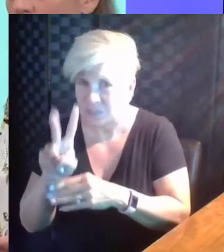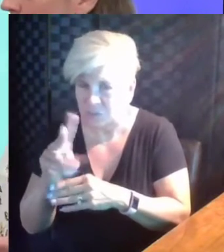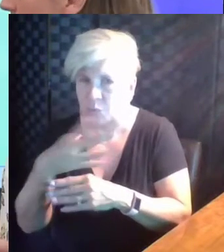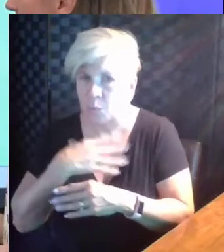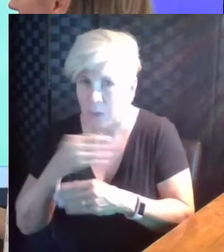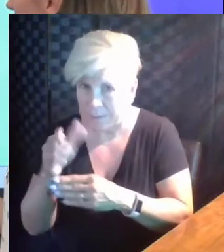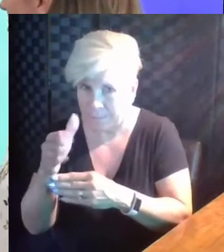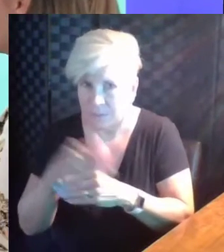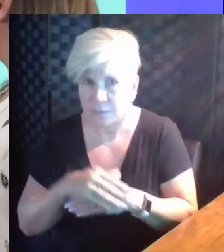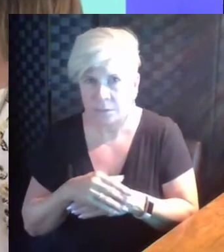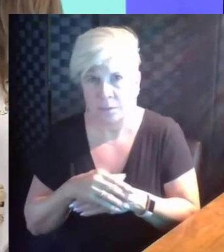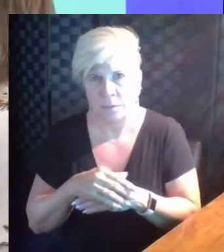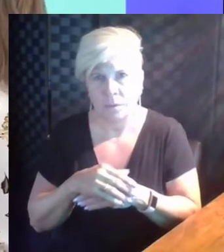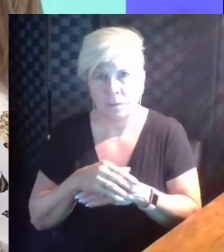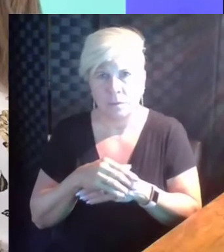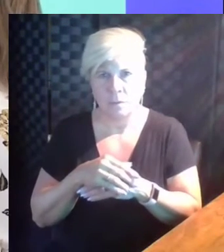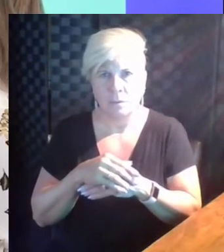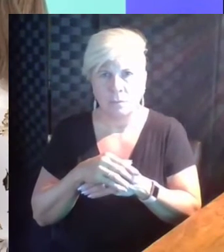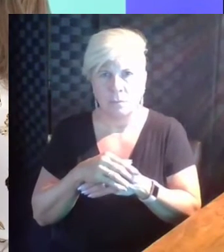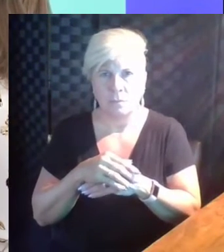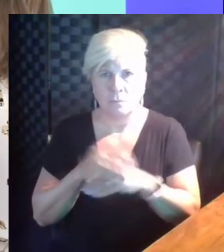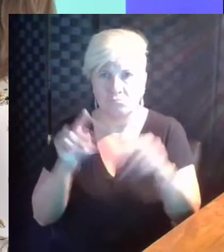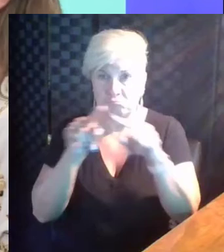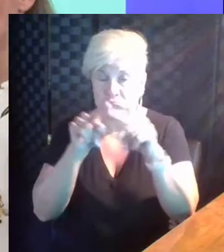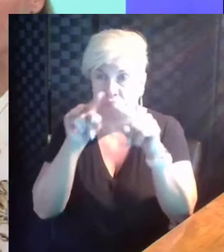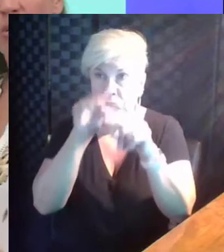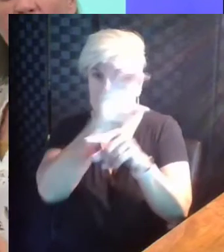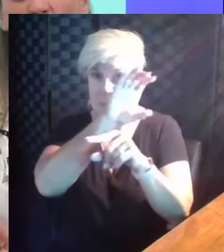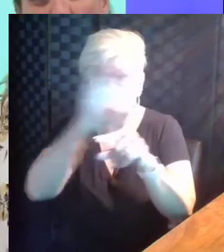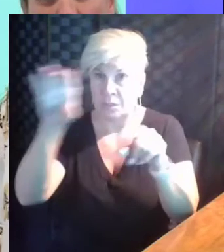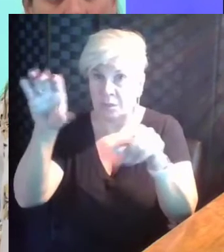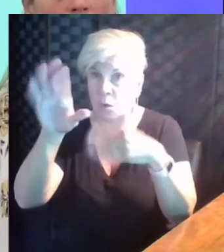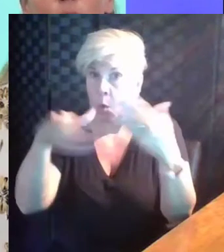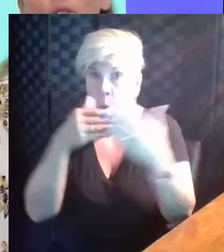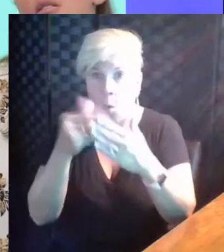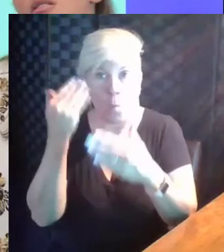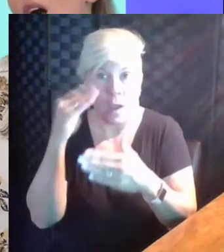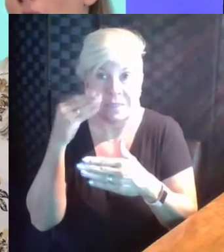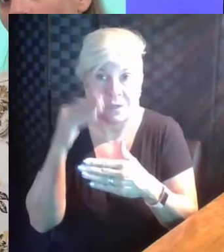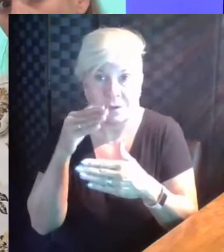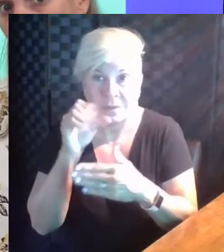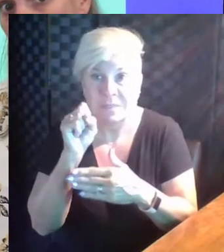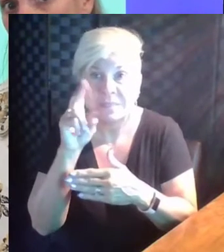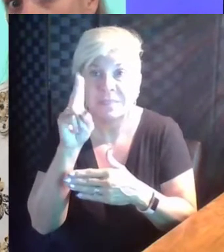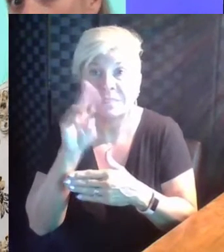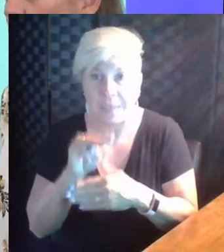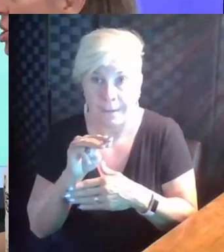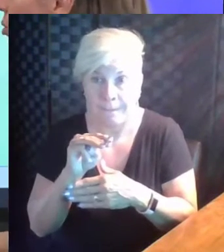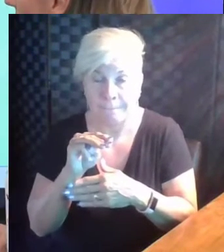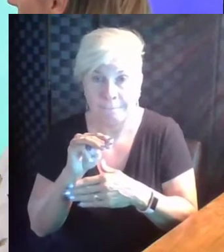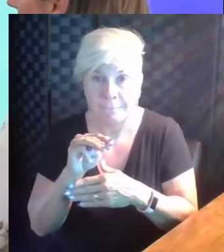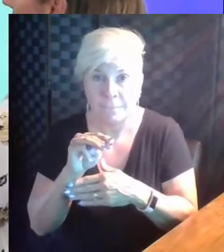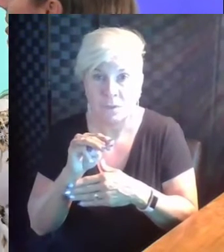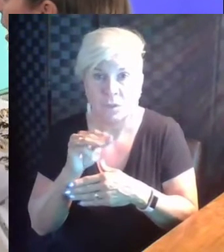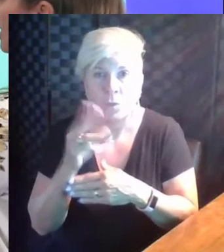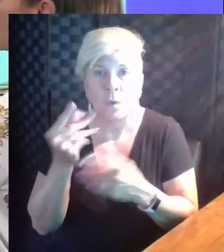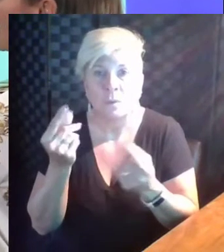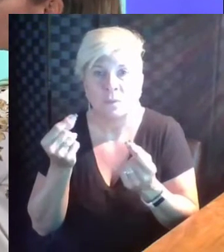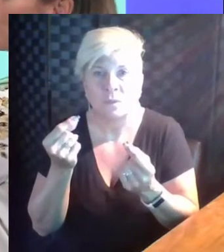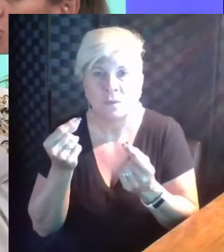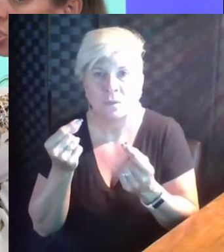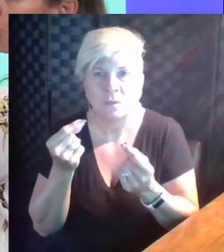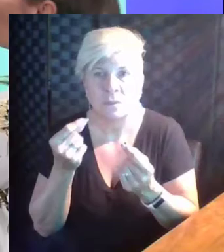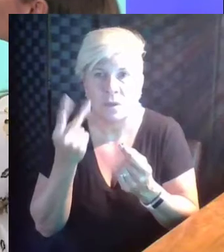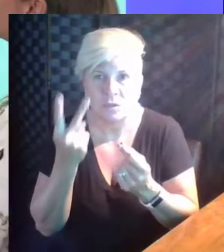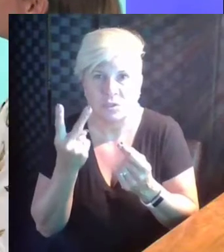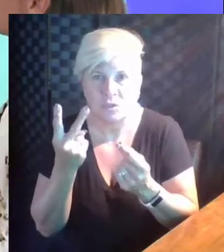minnows. Well, this is what I don't know. I don't know the whole. I don't know the sum. So what I need to do is I need to